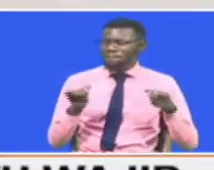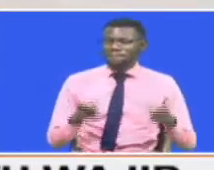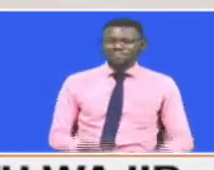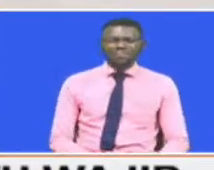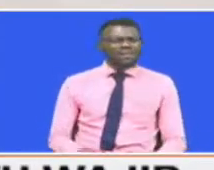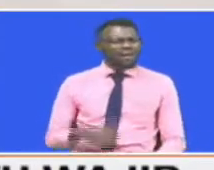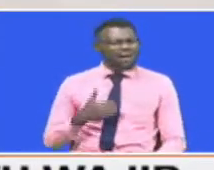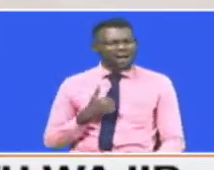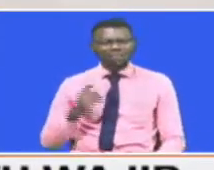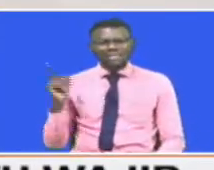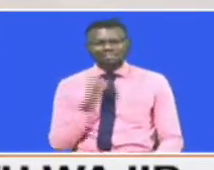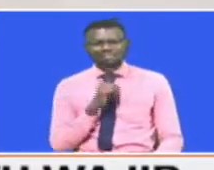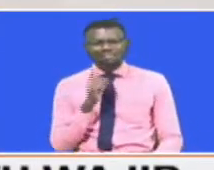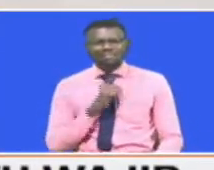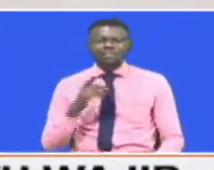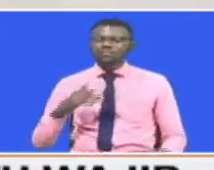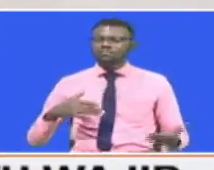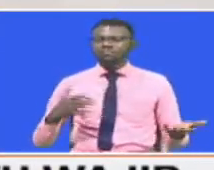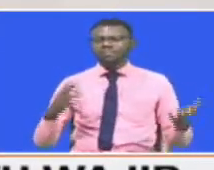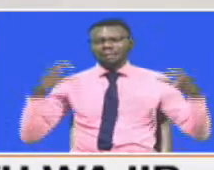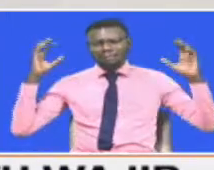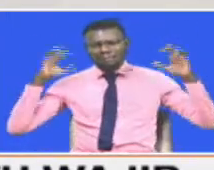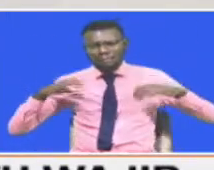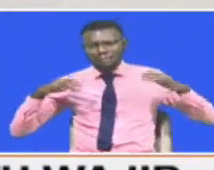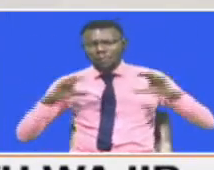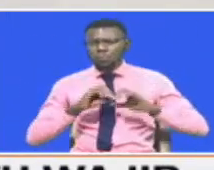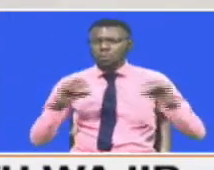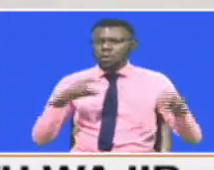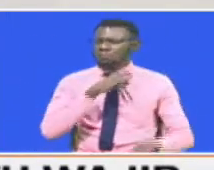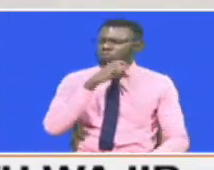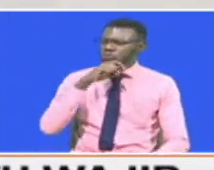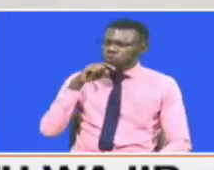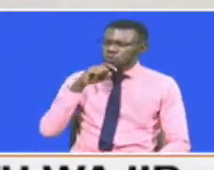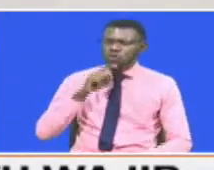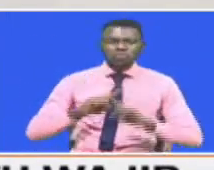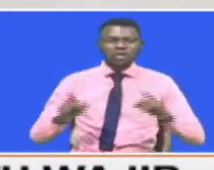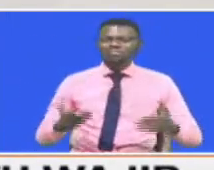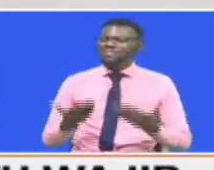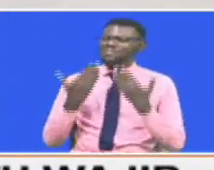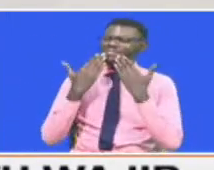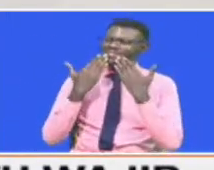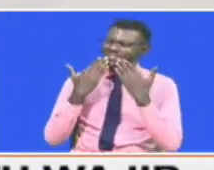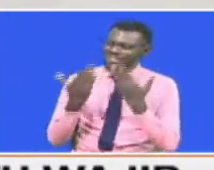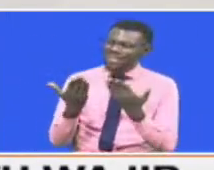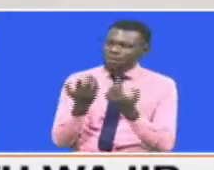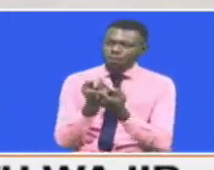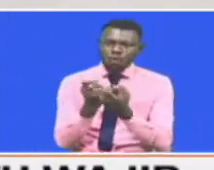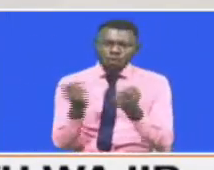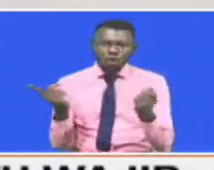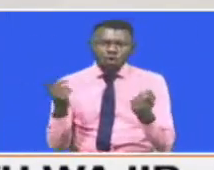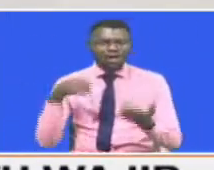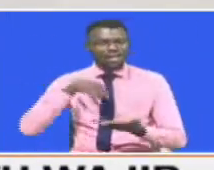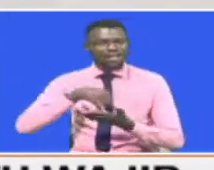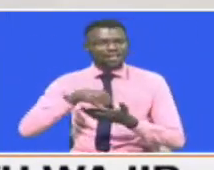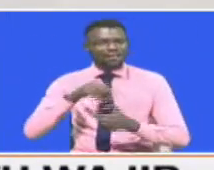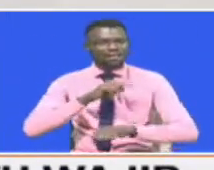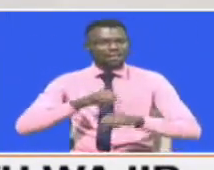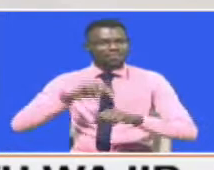drought, and I want to appreciate the effort of everybody, including the national government, who really helped